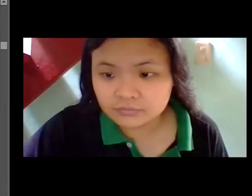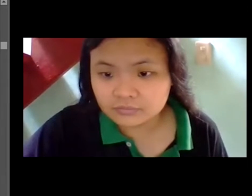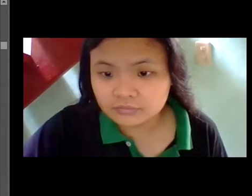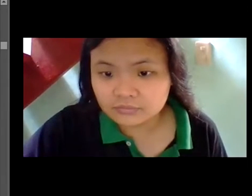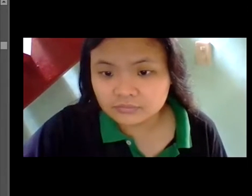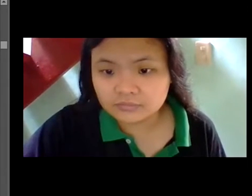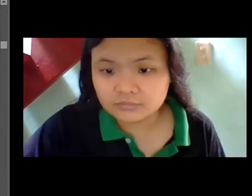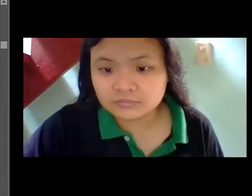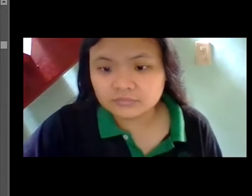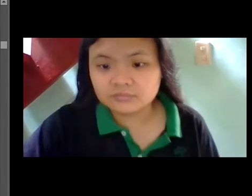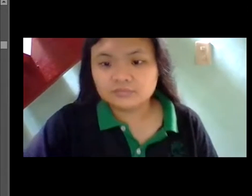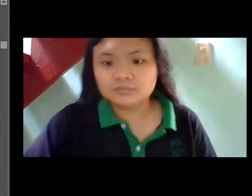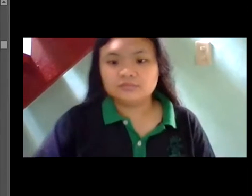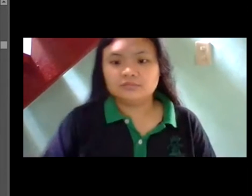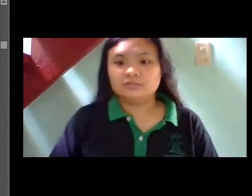And then ruler.